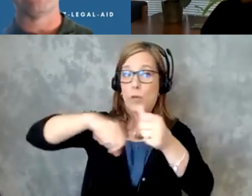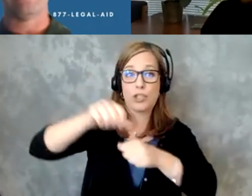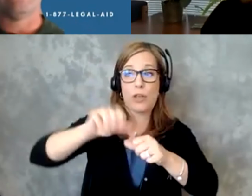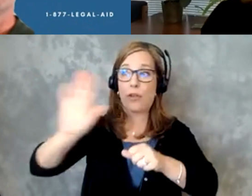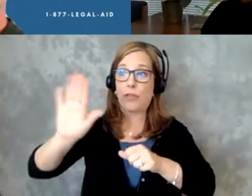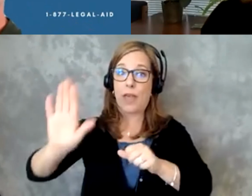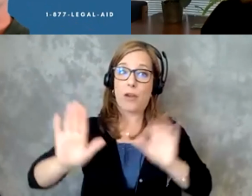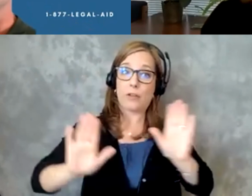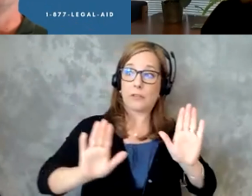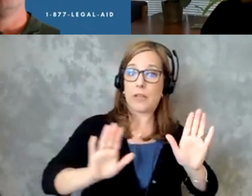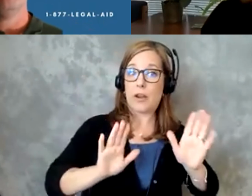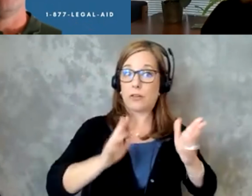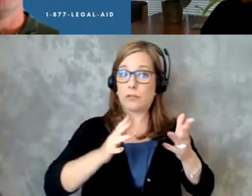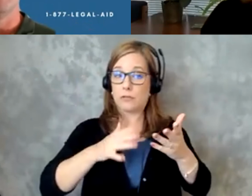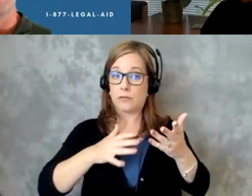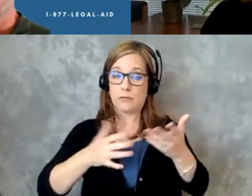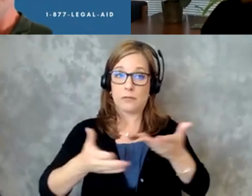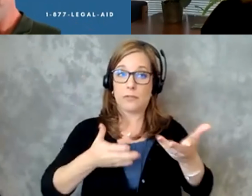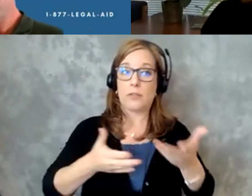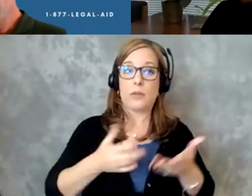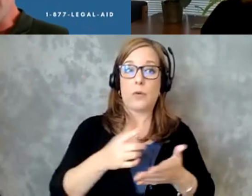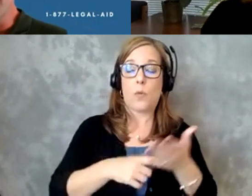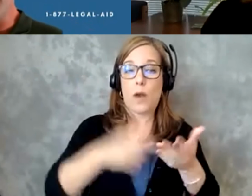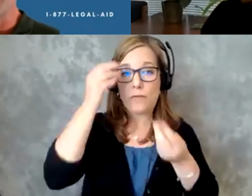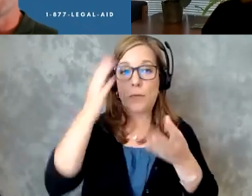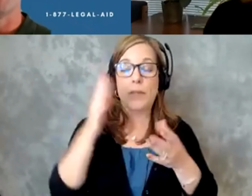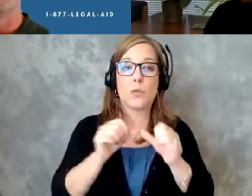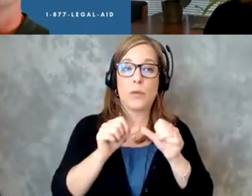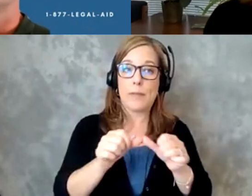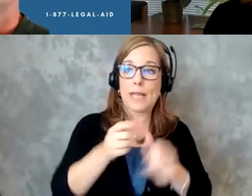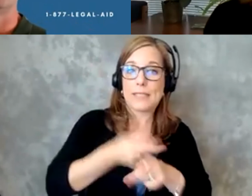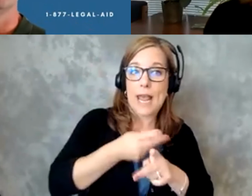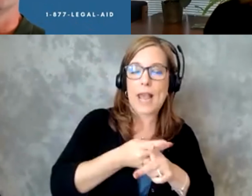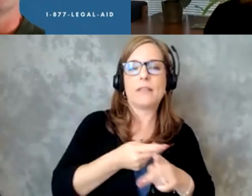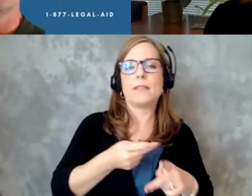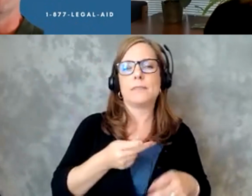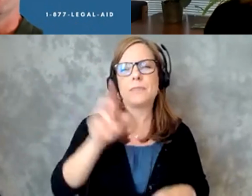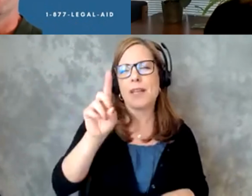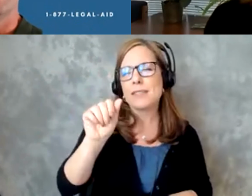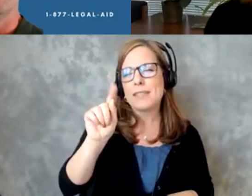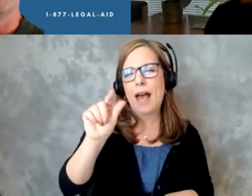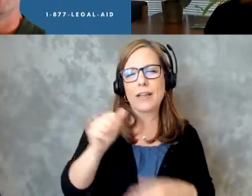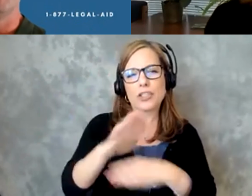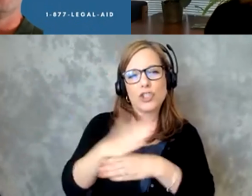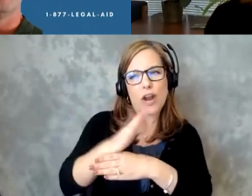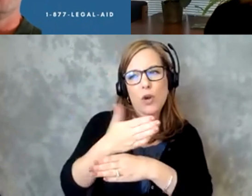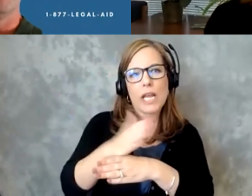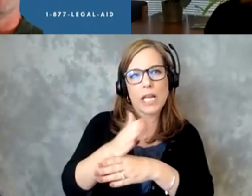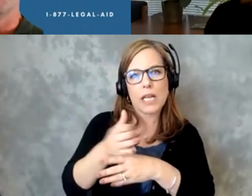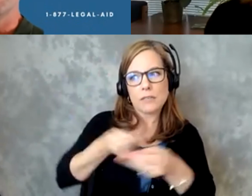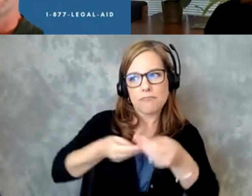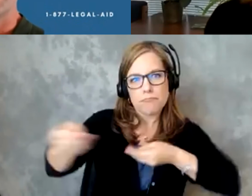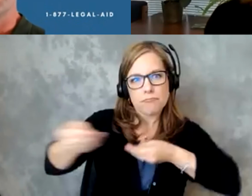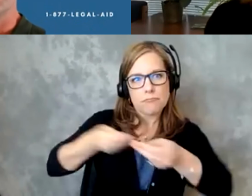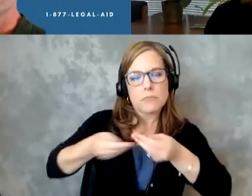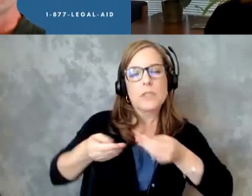be maintained, and data sharing to ensure that the benefit of the